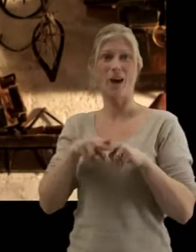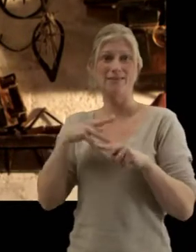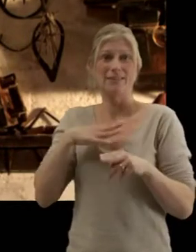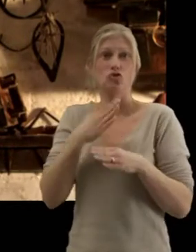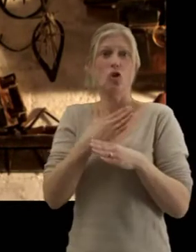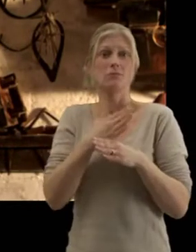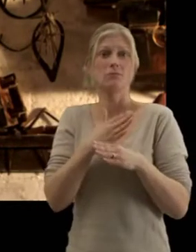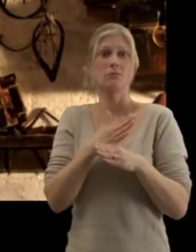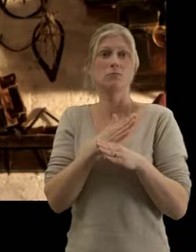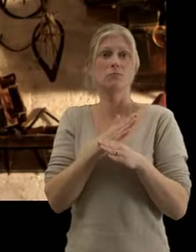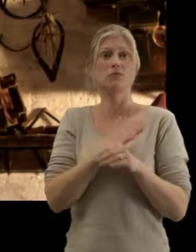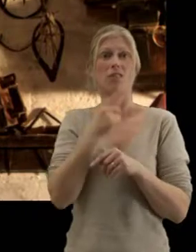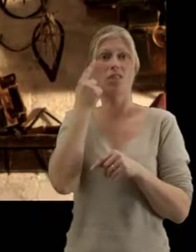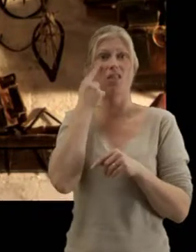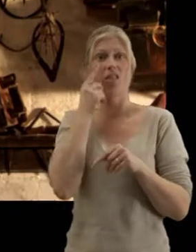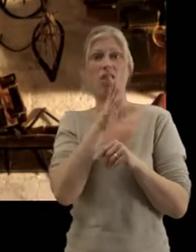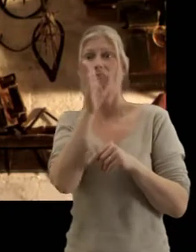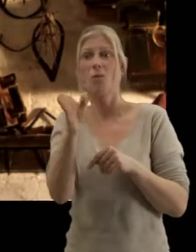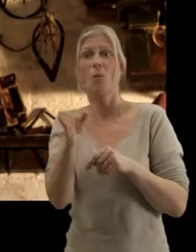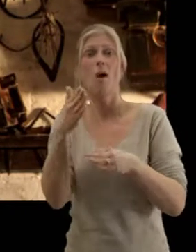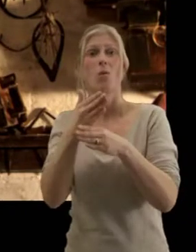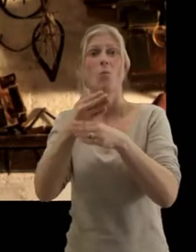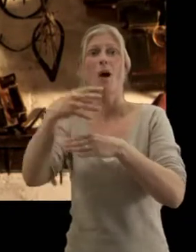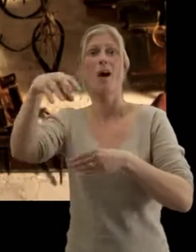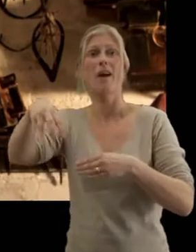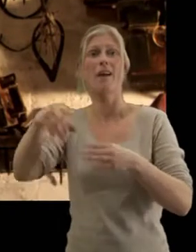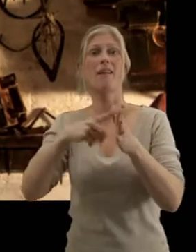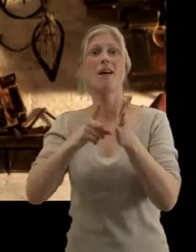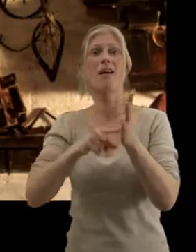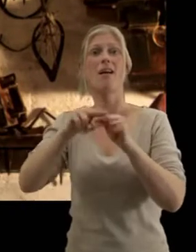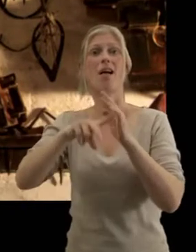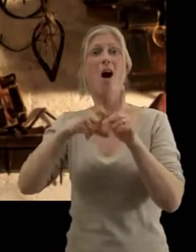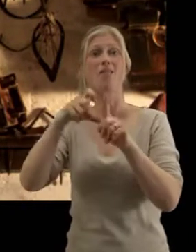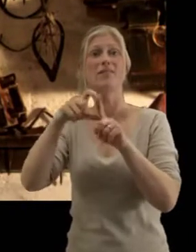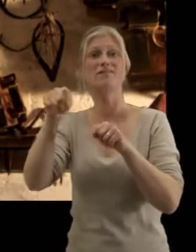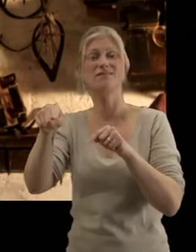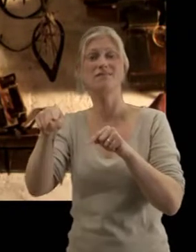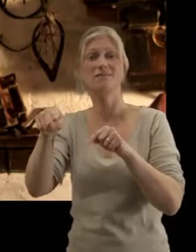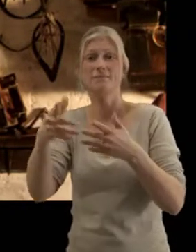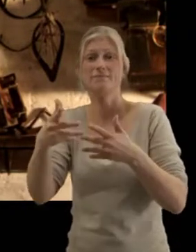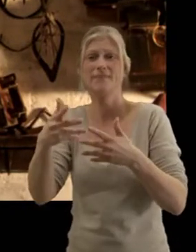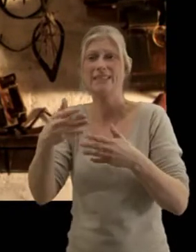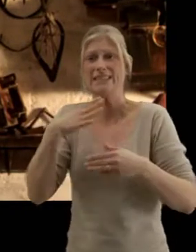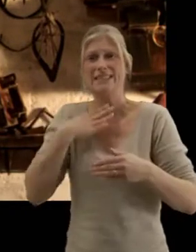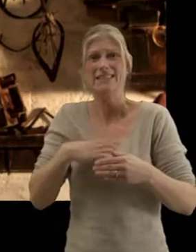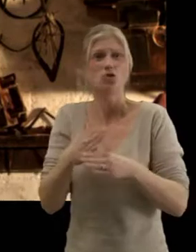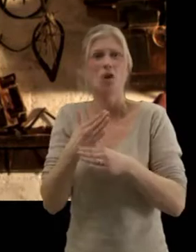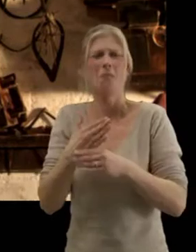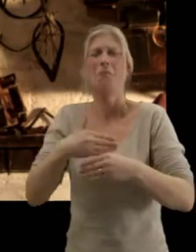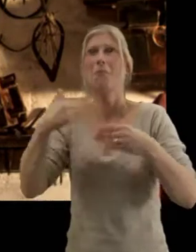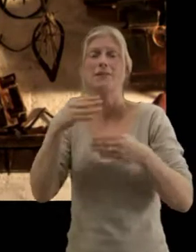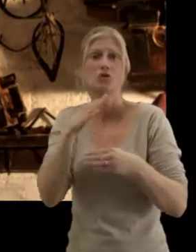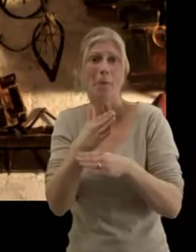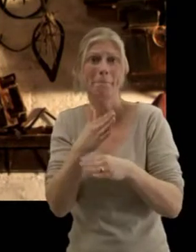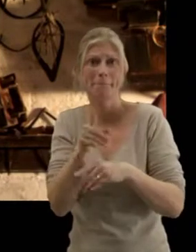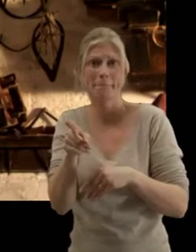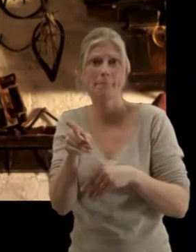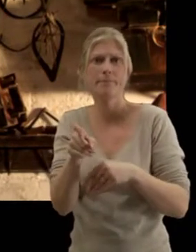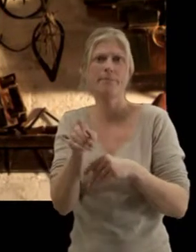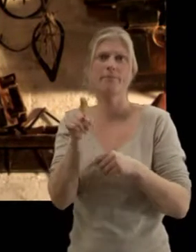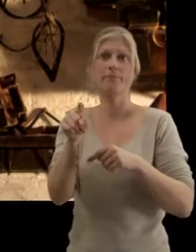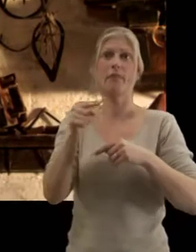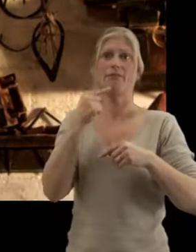so he went to the Labour Exchange in Alford, as it was then, and just said, "I want a job, any job." They told